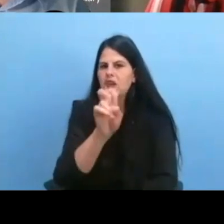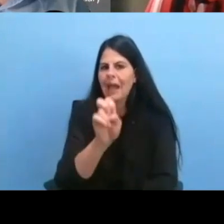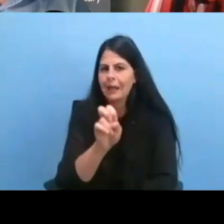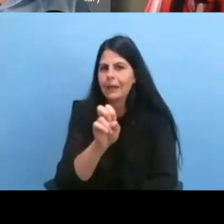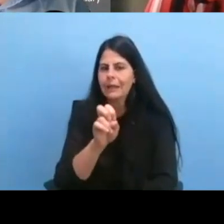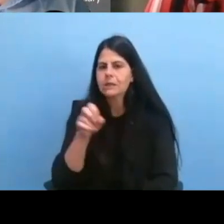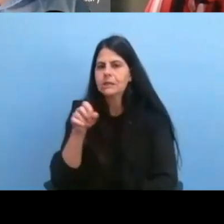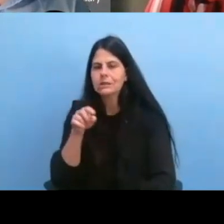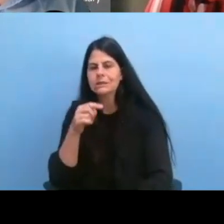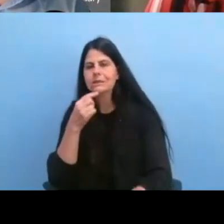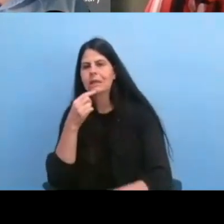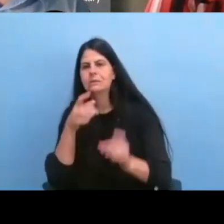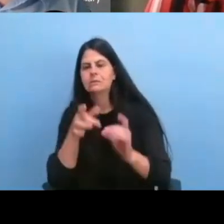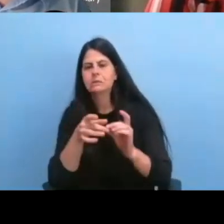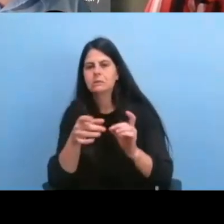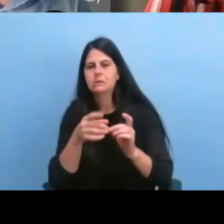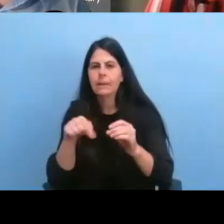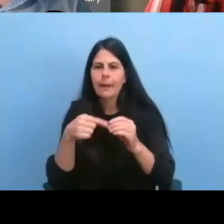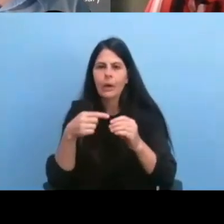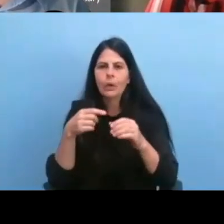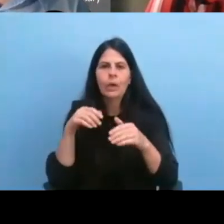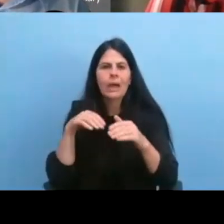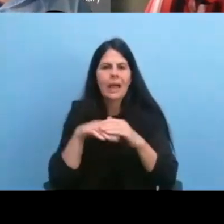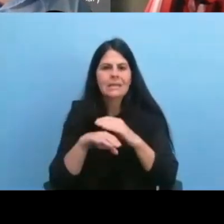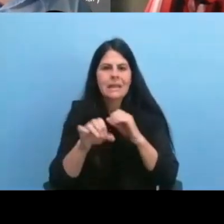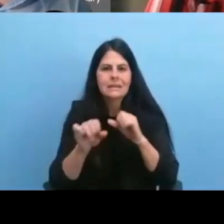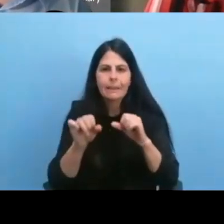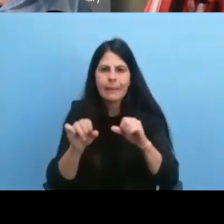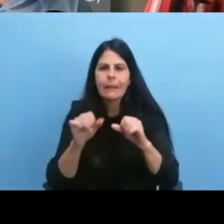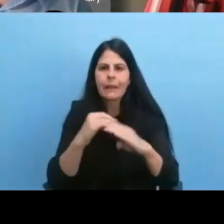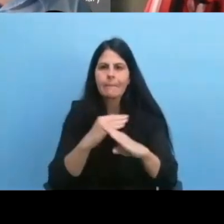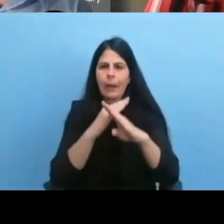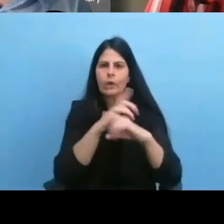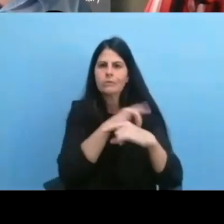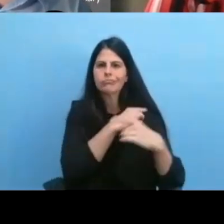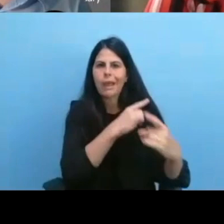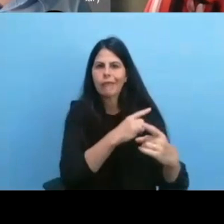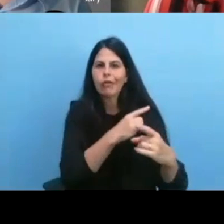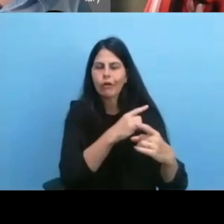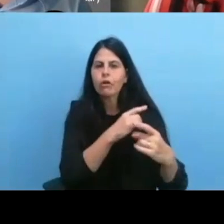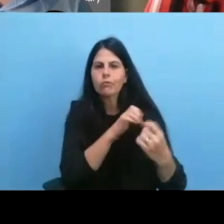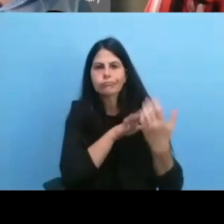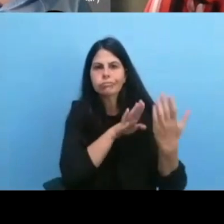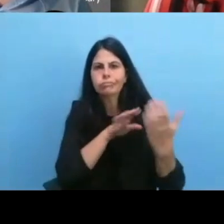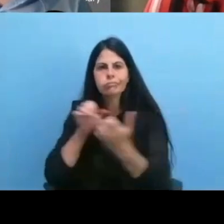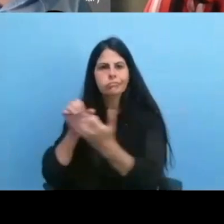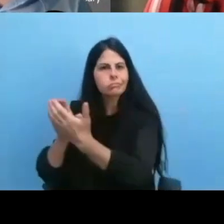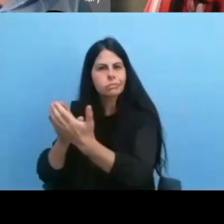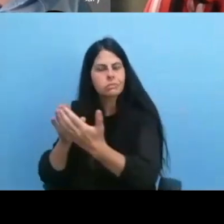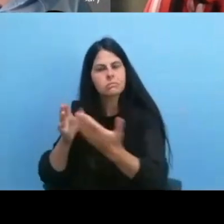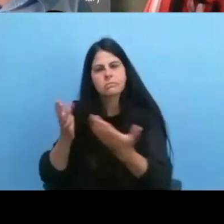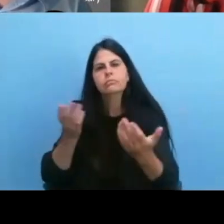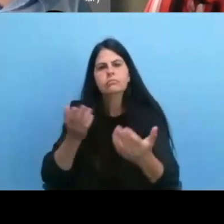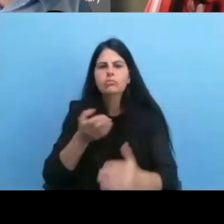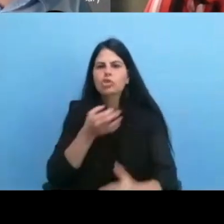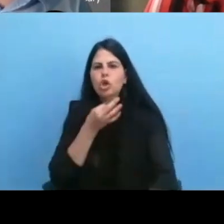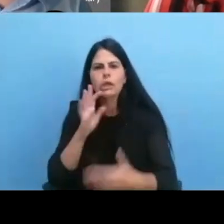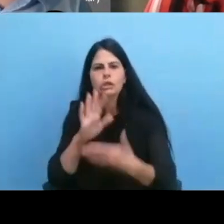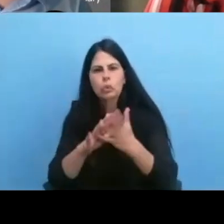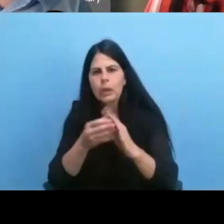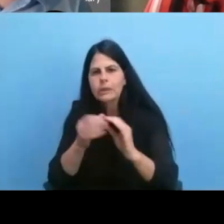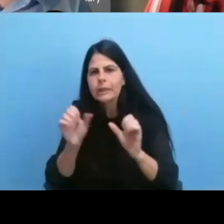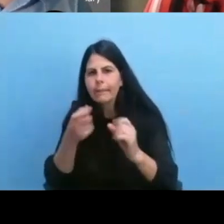been that you've encountered in your career. I was wondering if you could be specific, and I asked especially